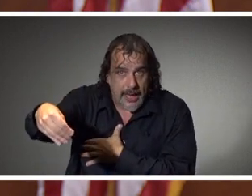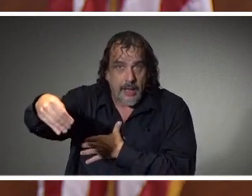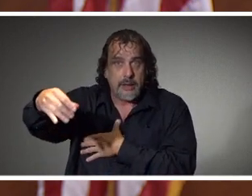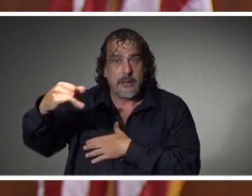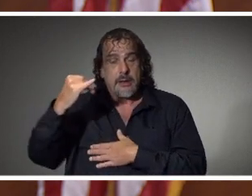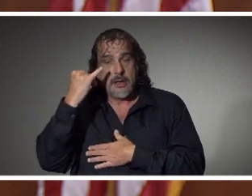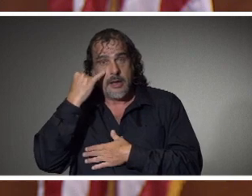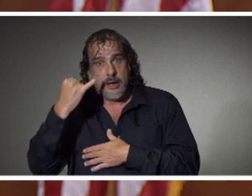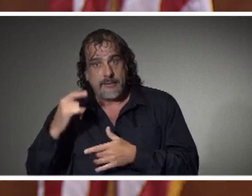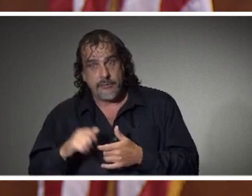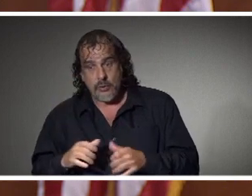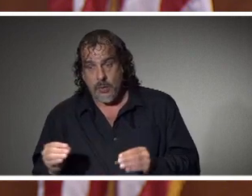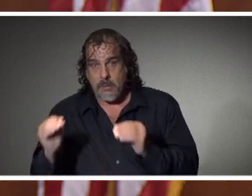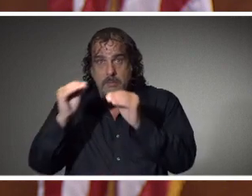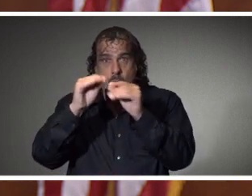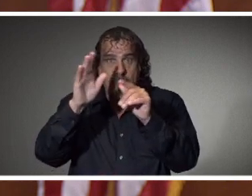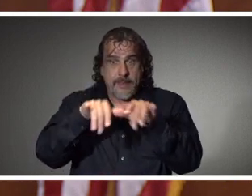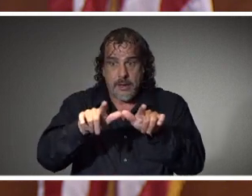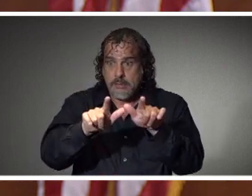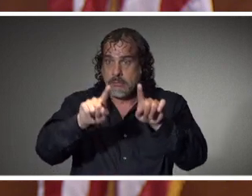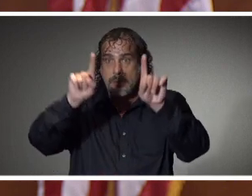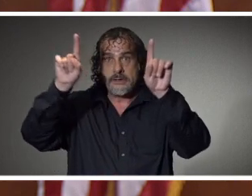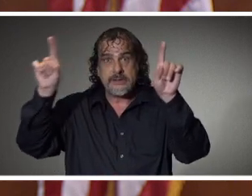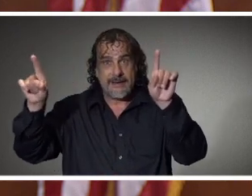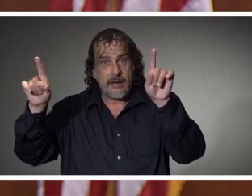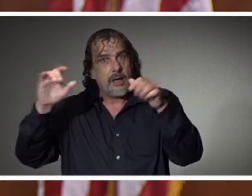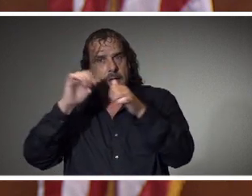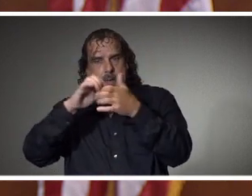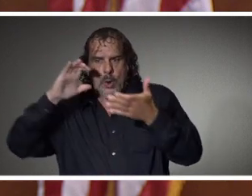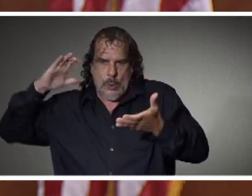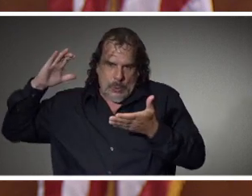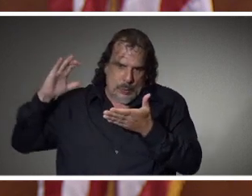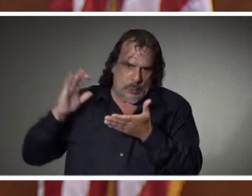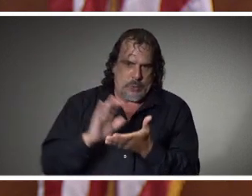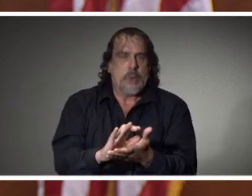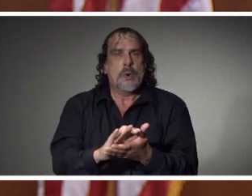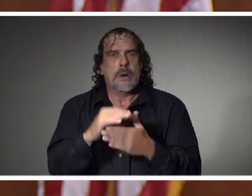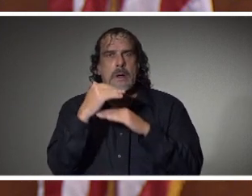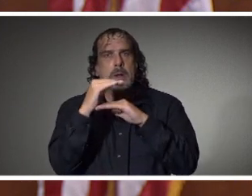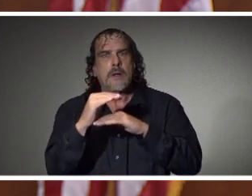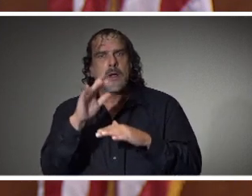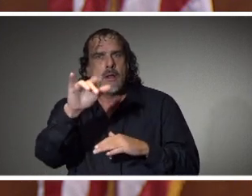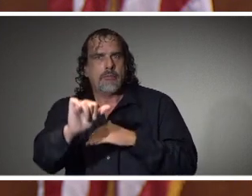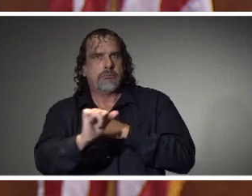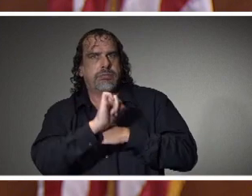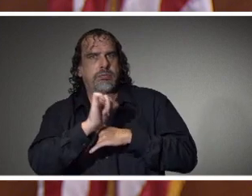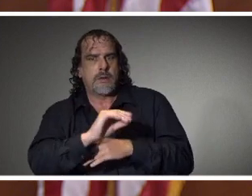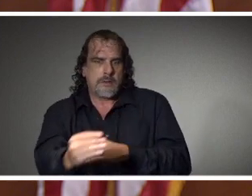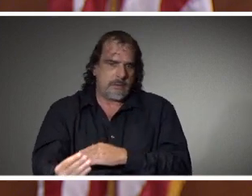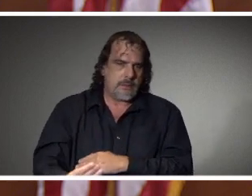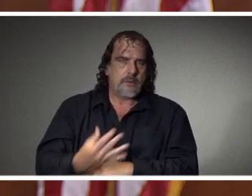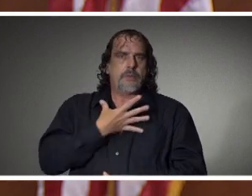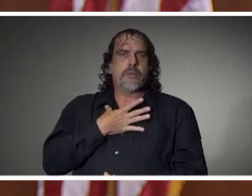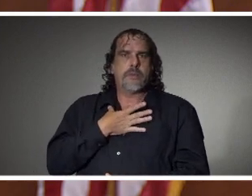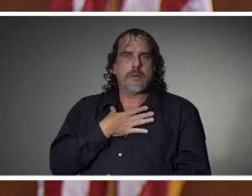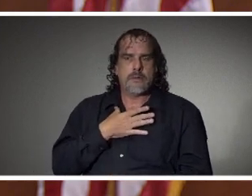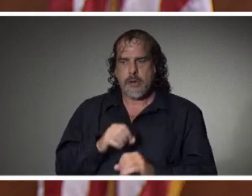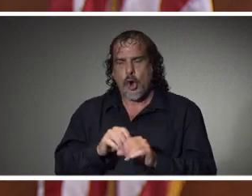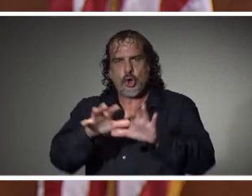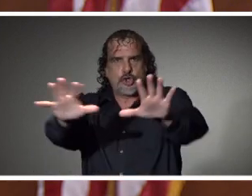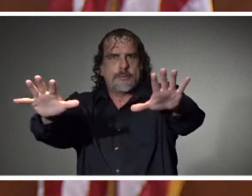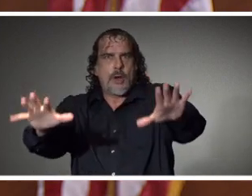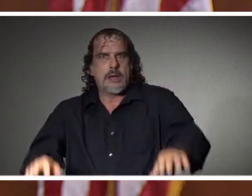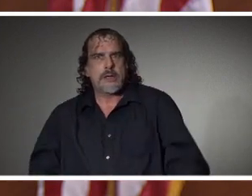are more than 6 feet apart, you significantly reduce the likelihood that you're going to spread